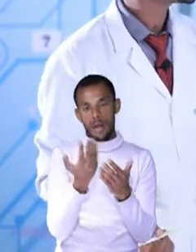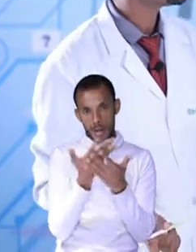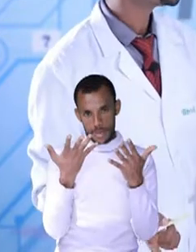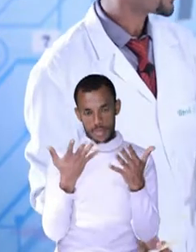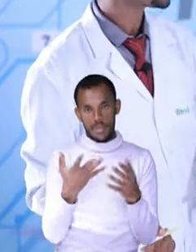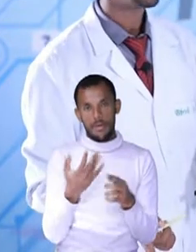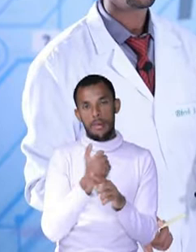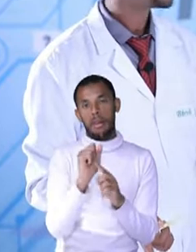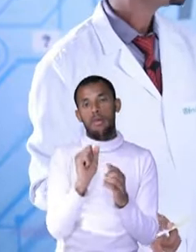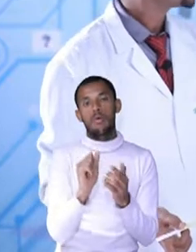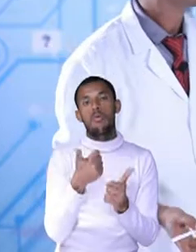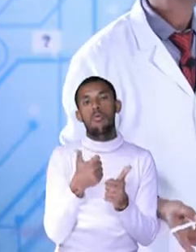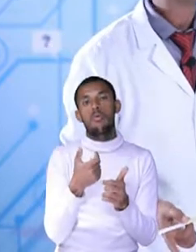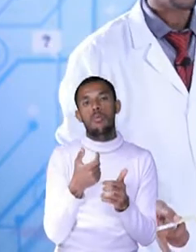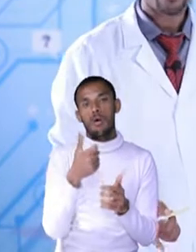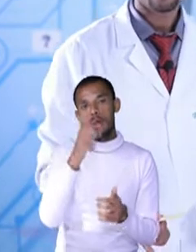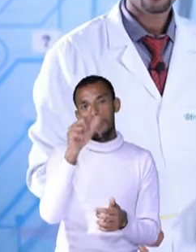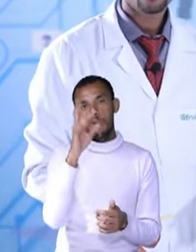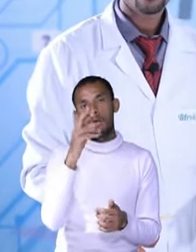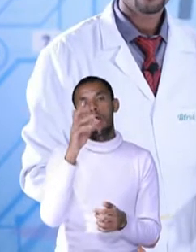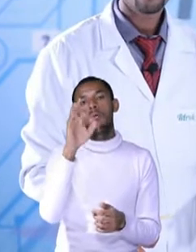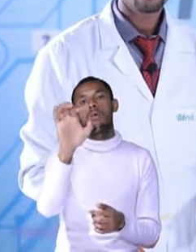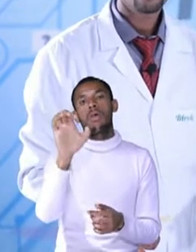abundant metallic element is what? Aluminium or iron?